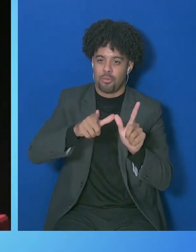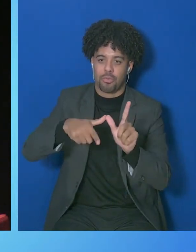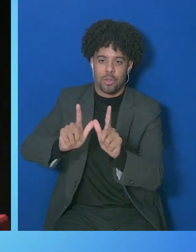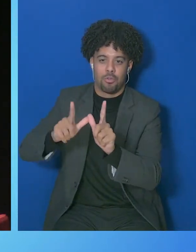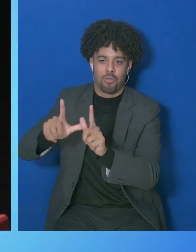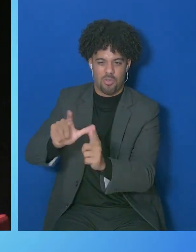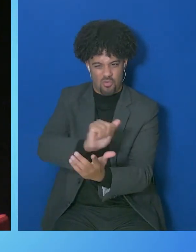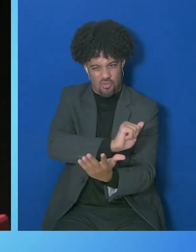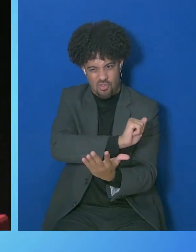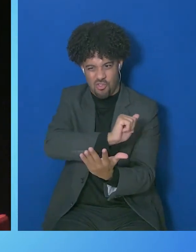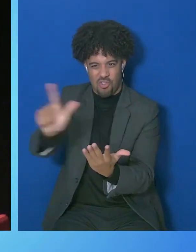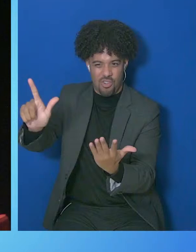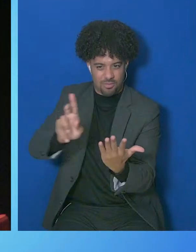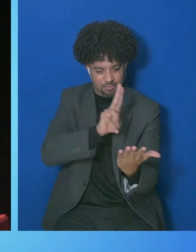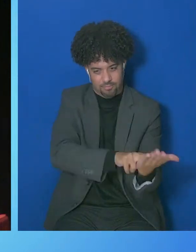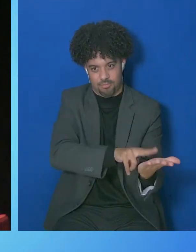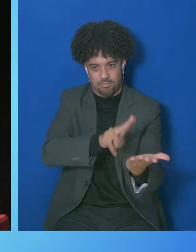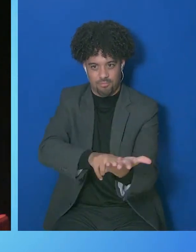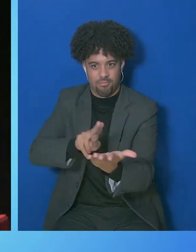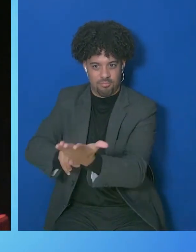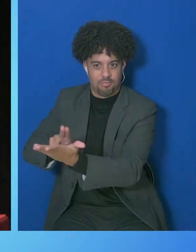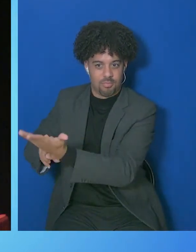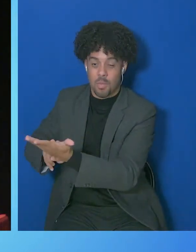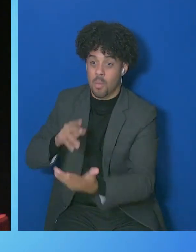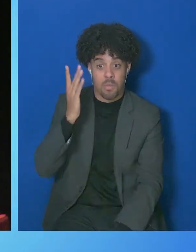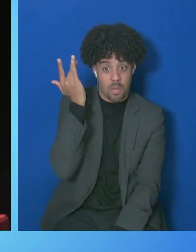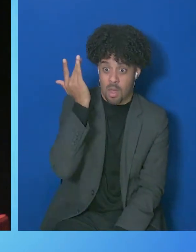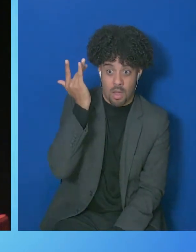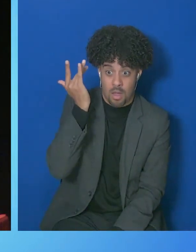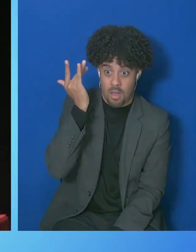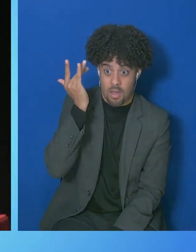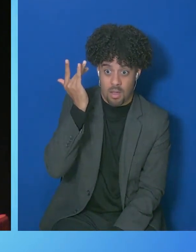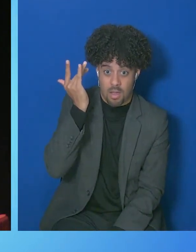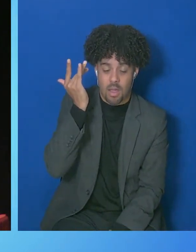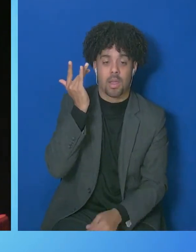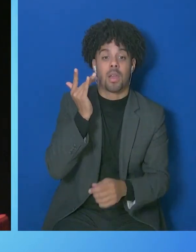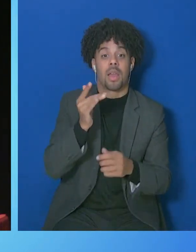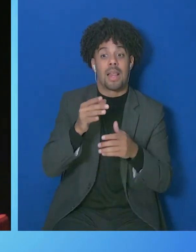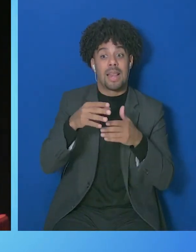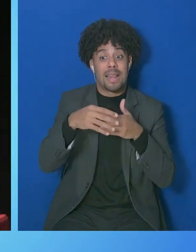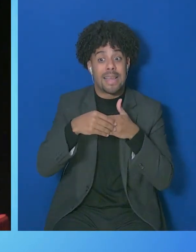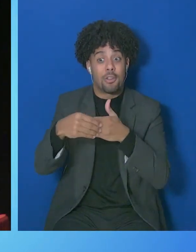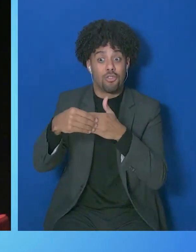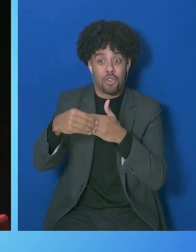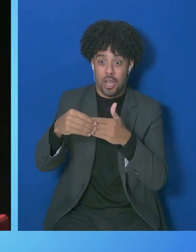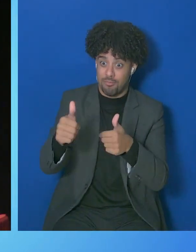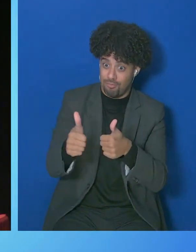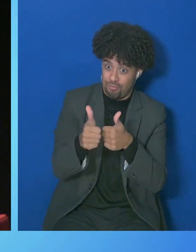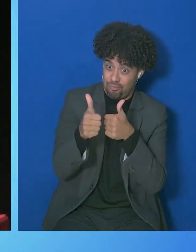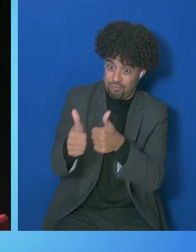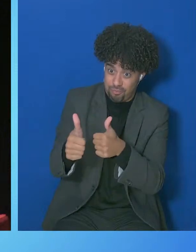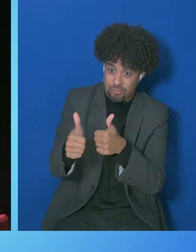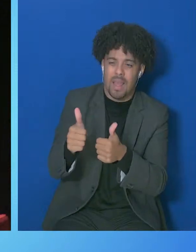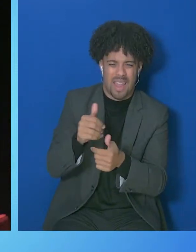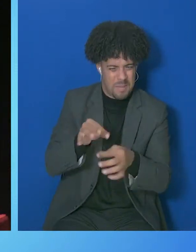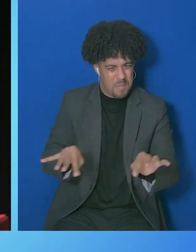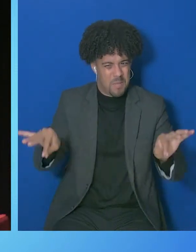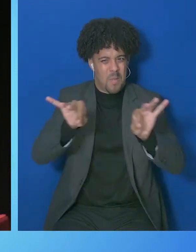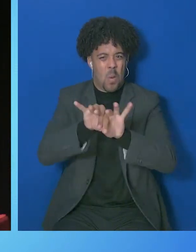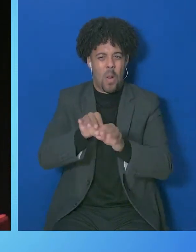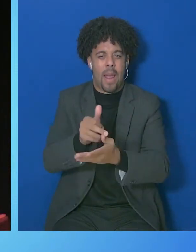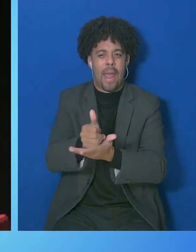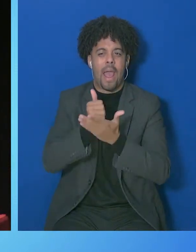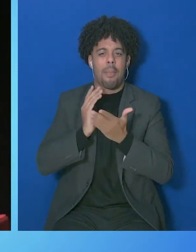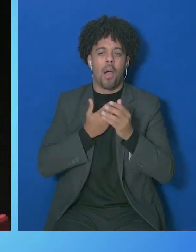again, that is critical to maintain stability within our organization, to be able to address